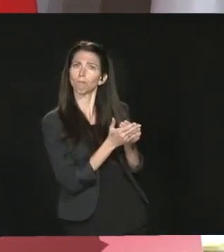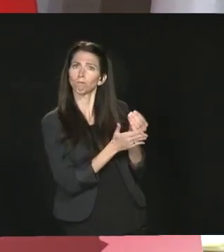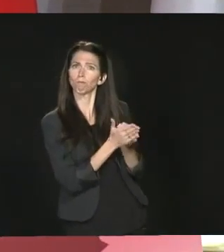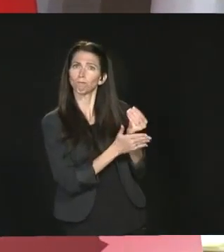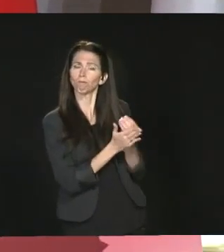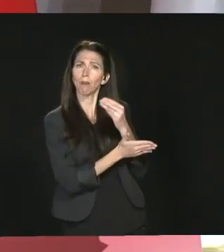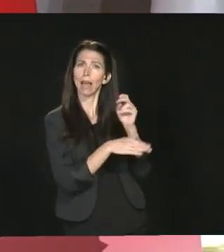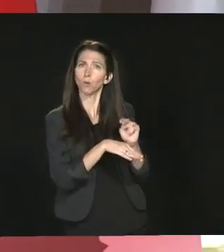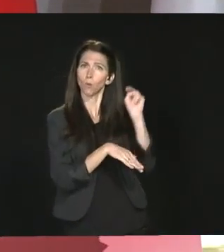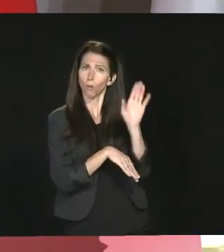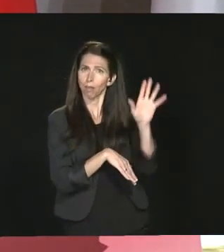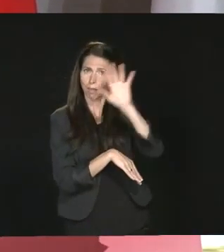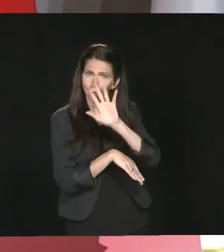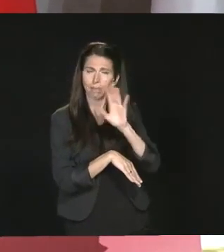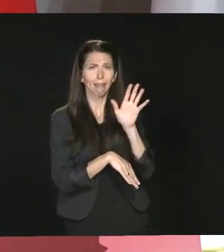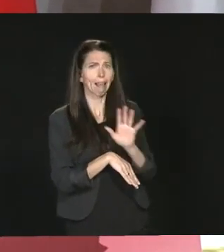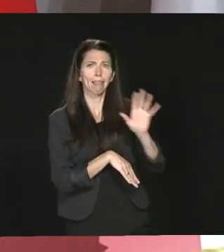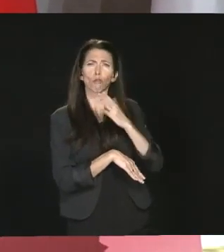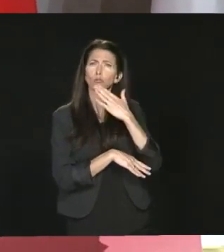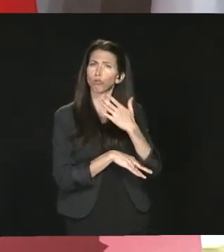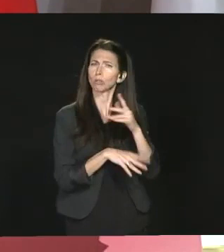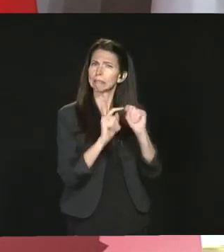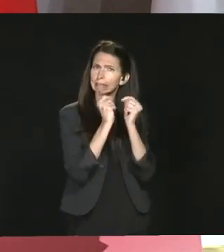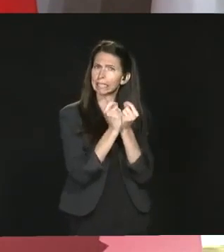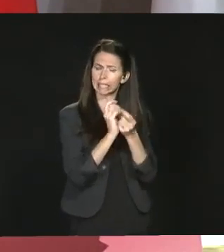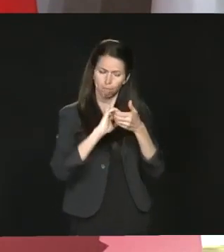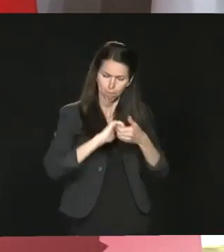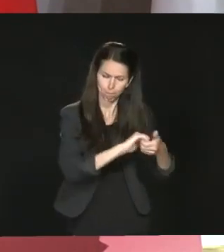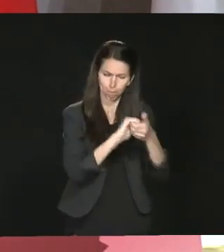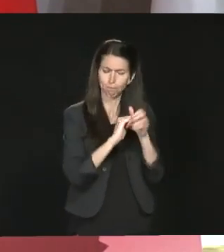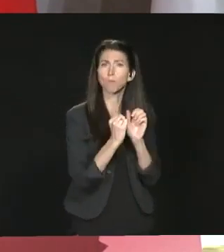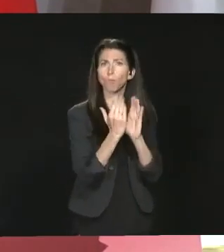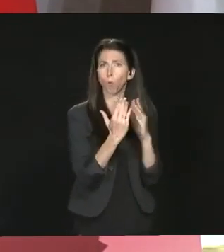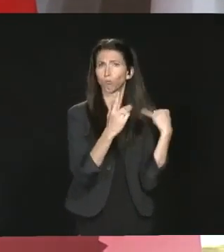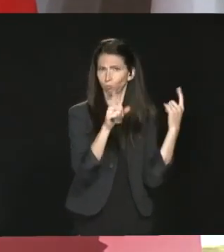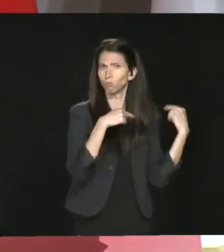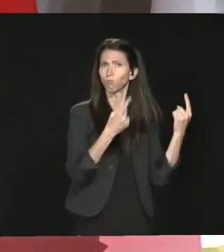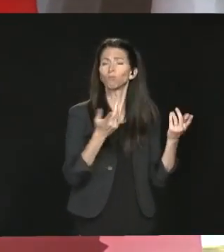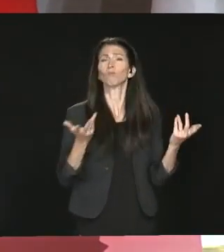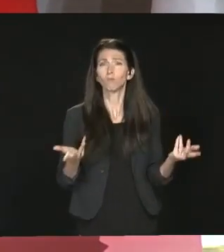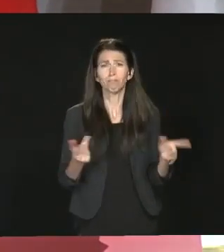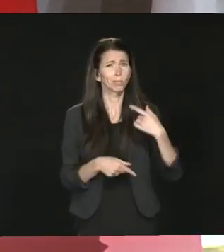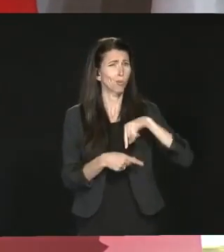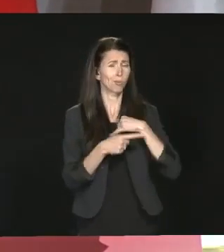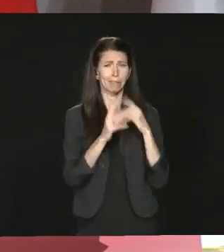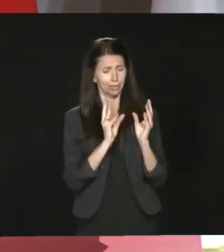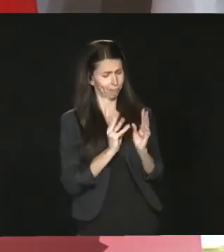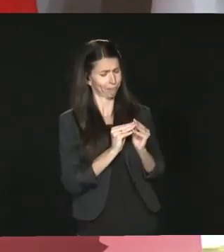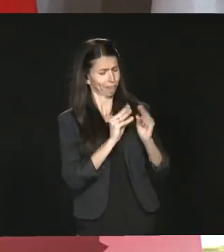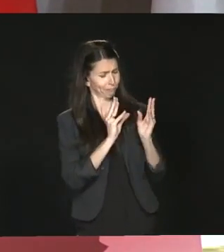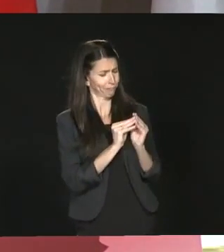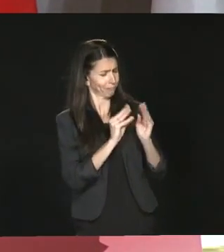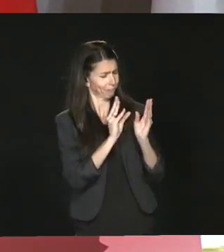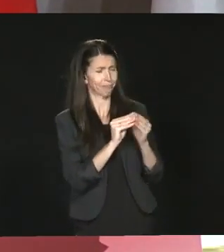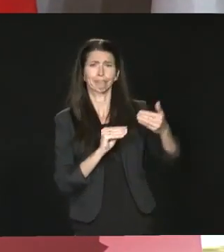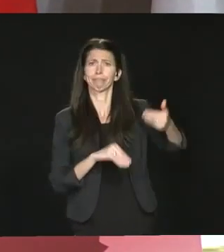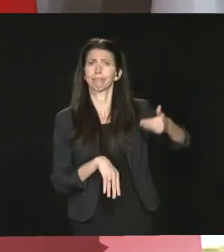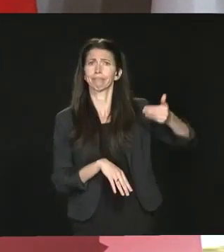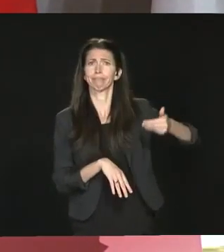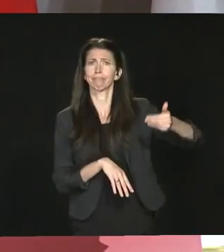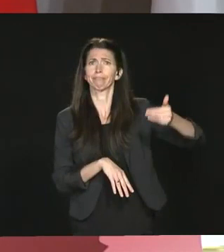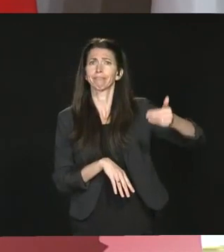this pandemic. We have spoken regularly since the beginning of this crisis to ensure that our approach to